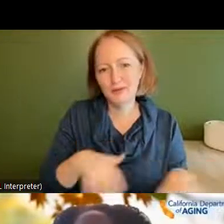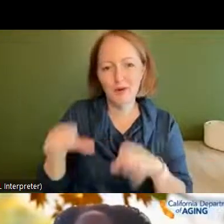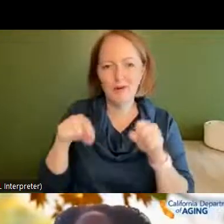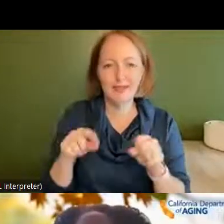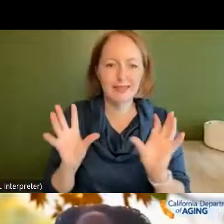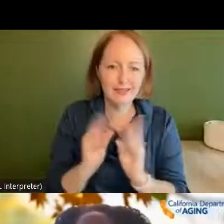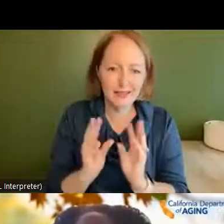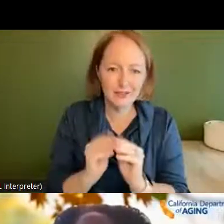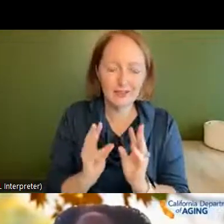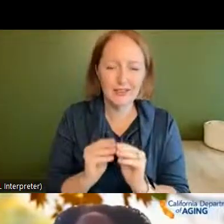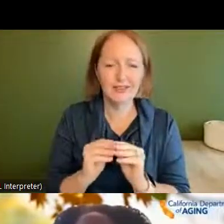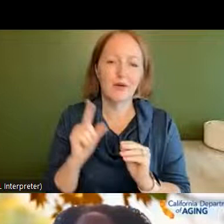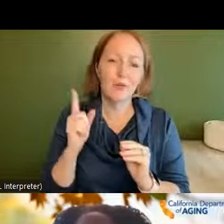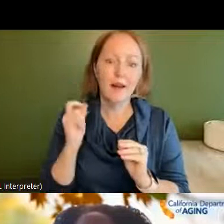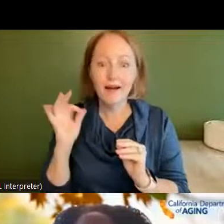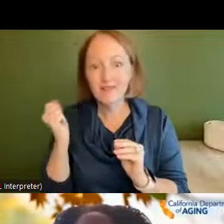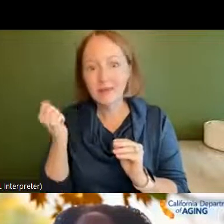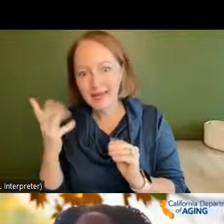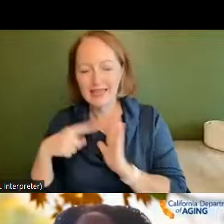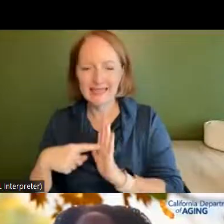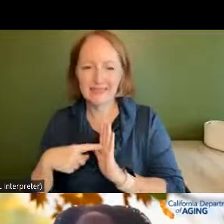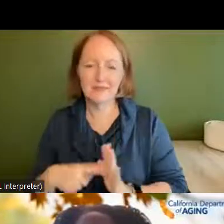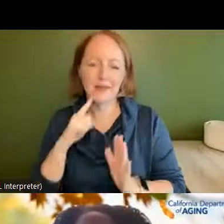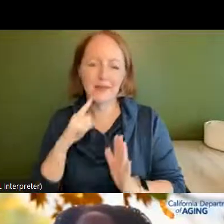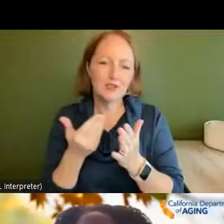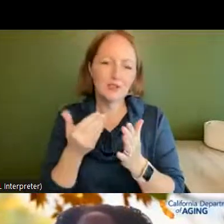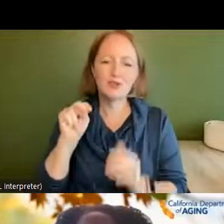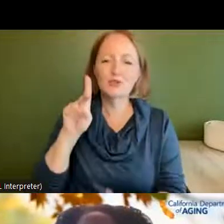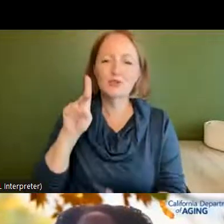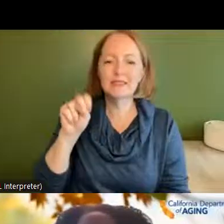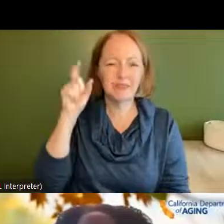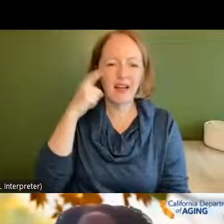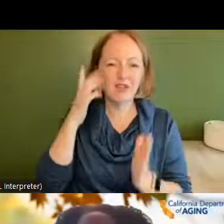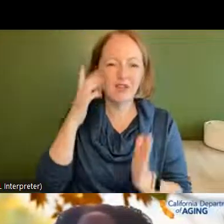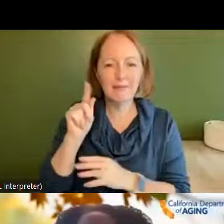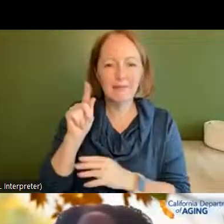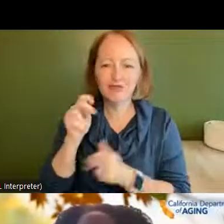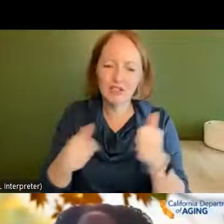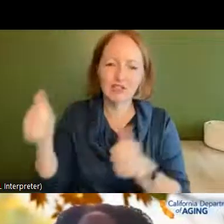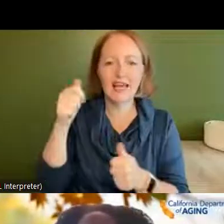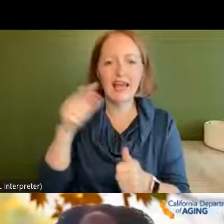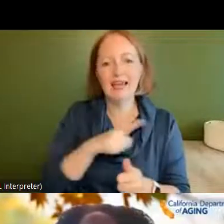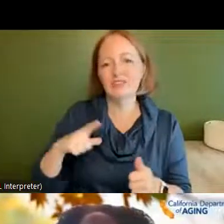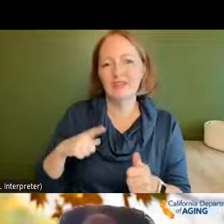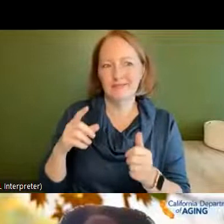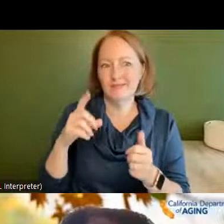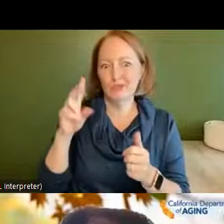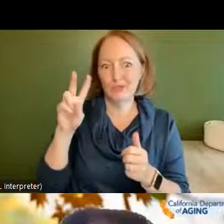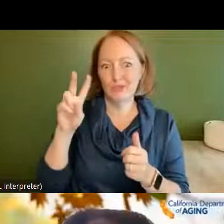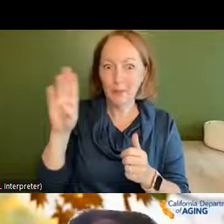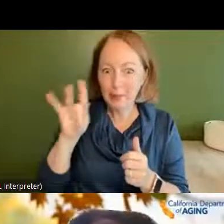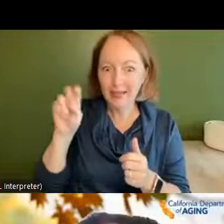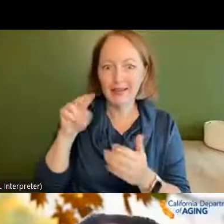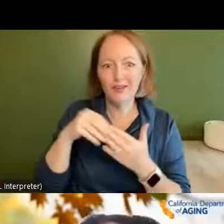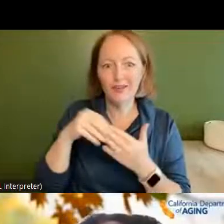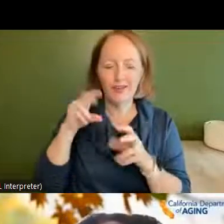session as just one of many examples of the Newsom administration and the legislature's nearly $2 billion